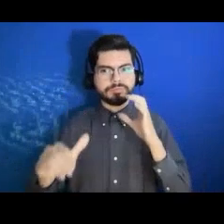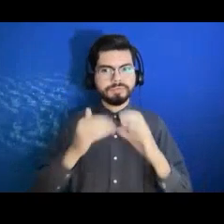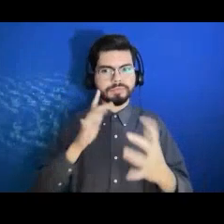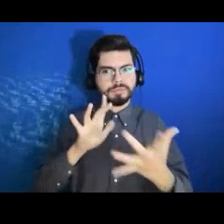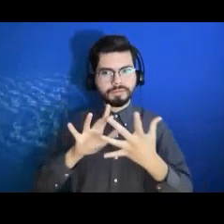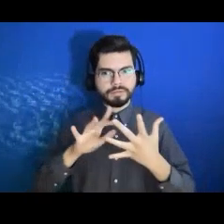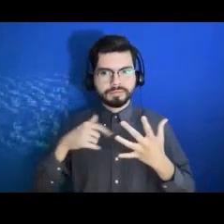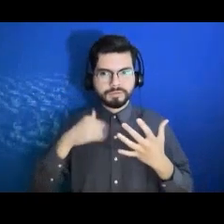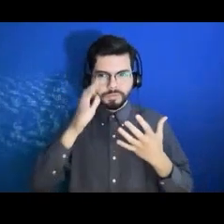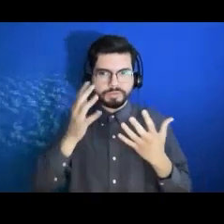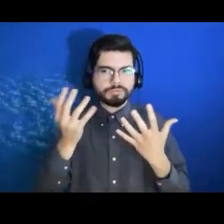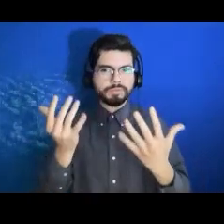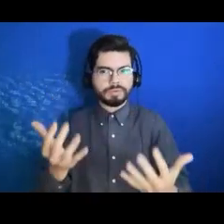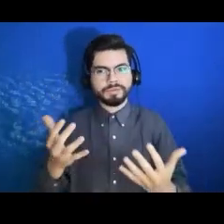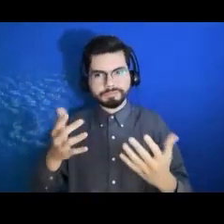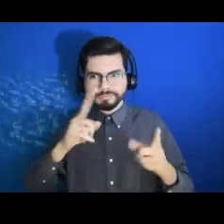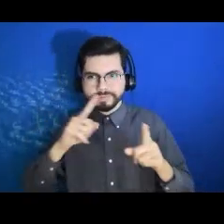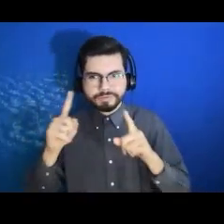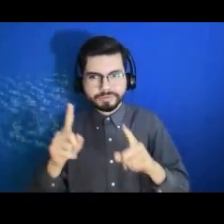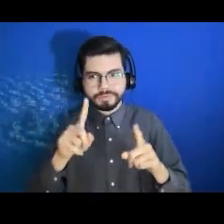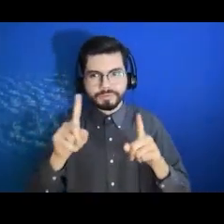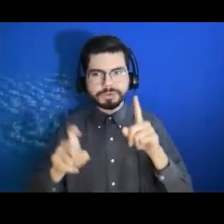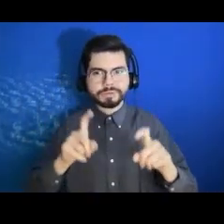around afterwards as well. So thank you.